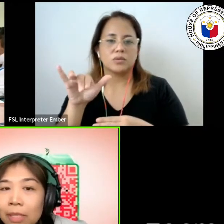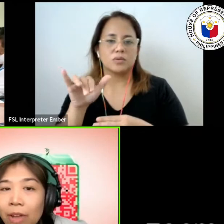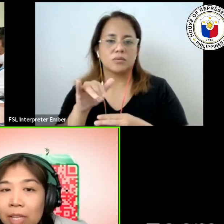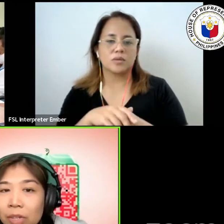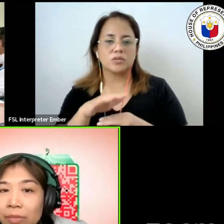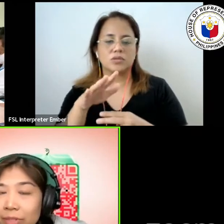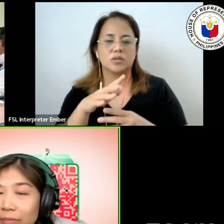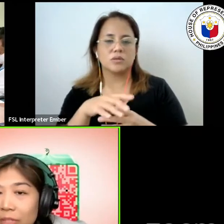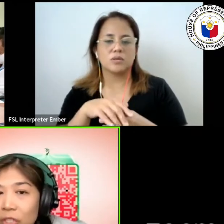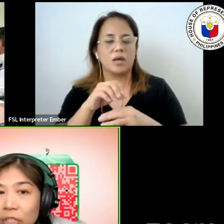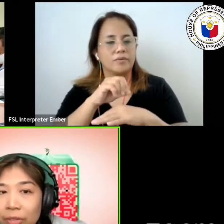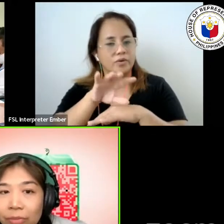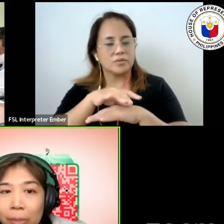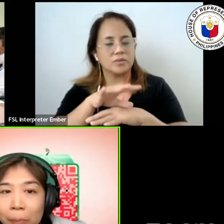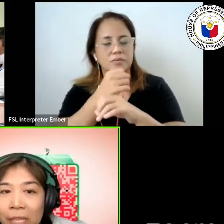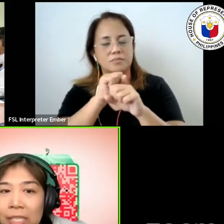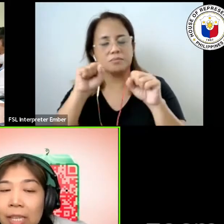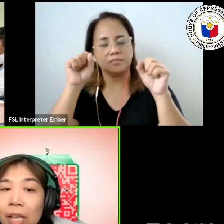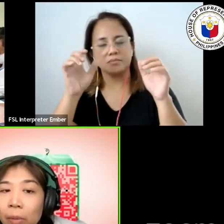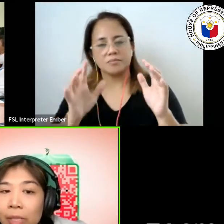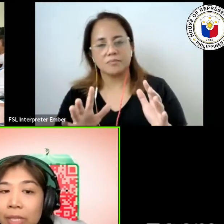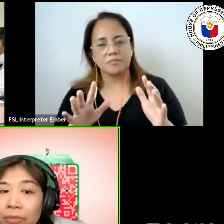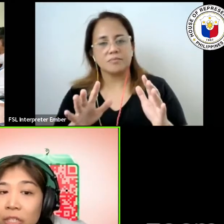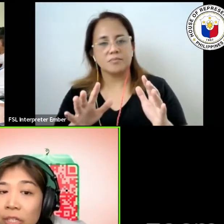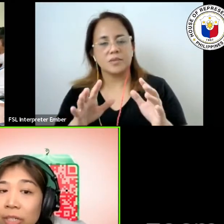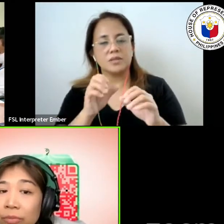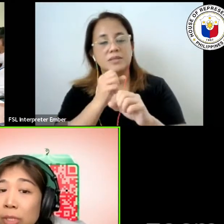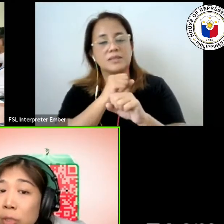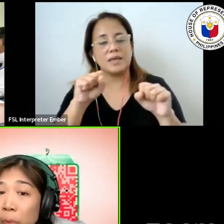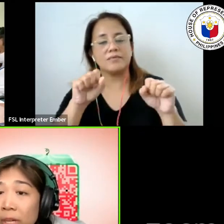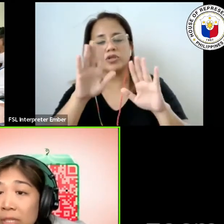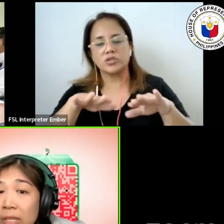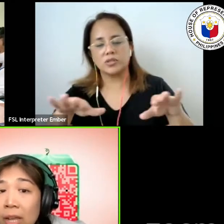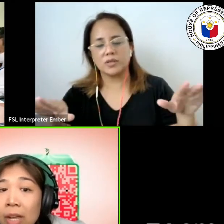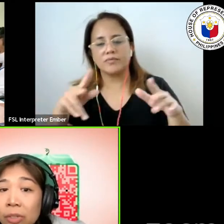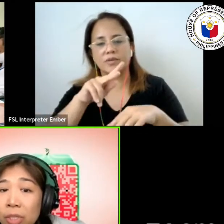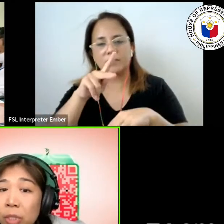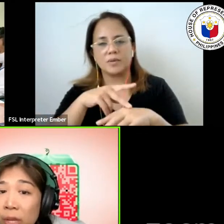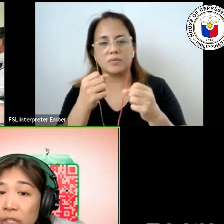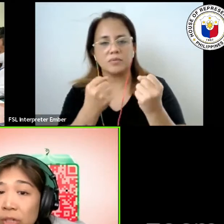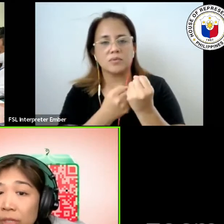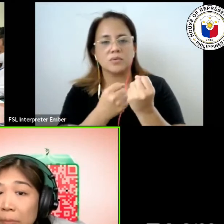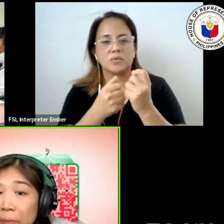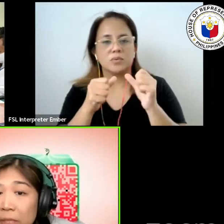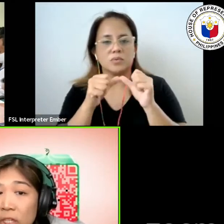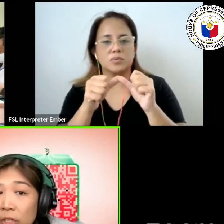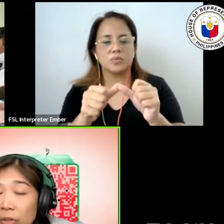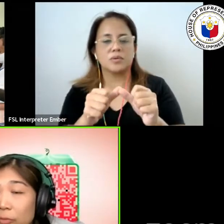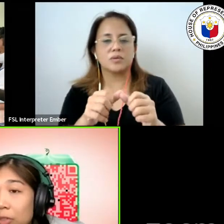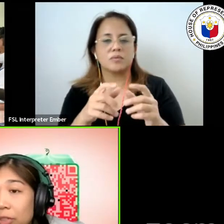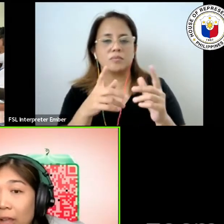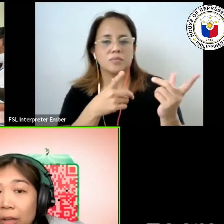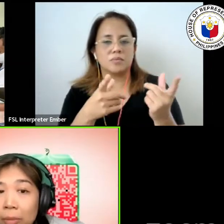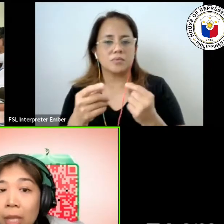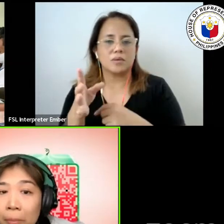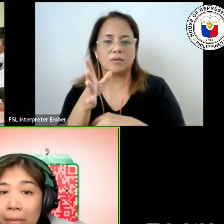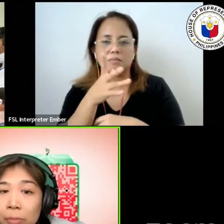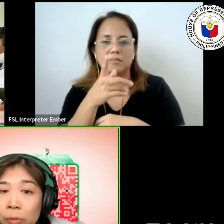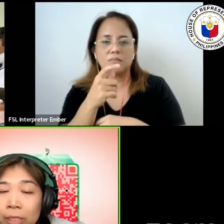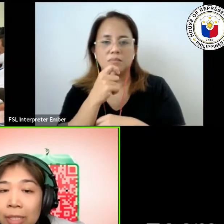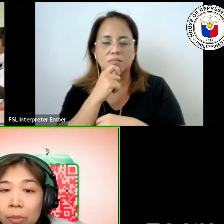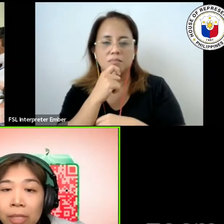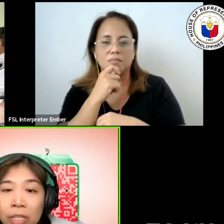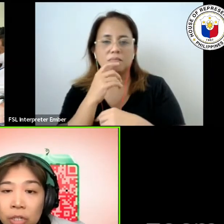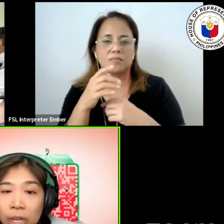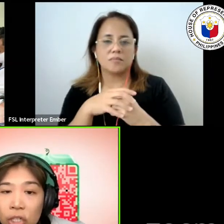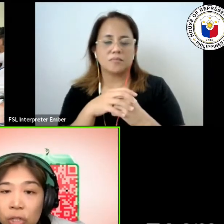and Development Advisor of Save the Children Philippines. Well, Save the Children fully supports the continuation of the implementation of mother